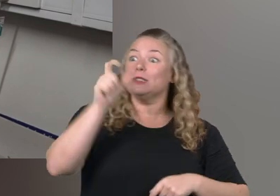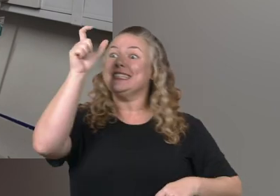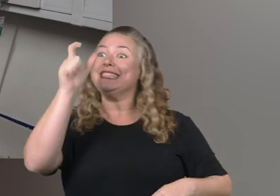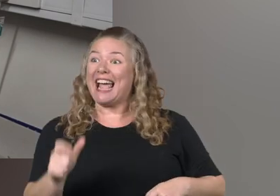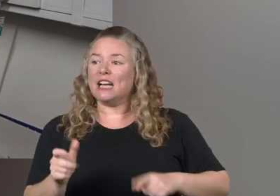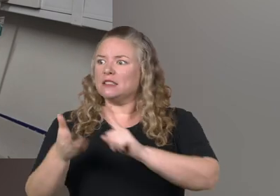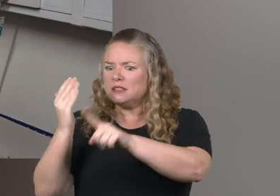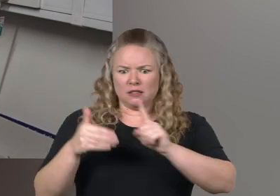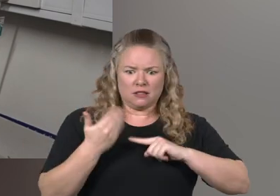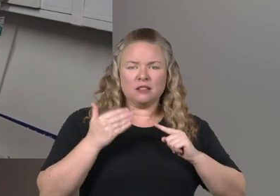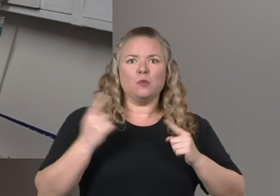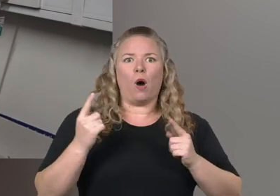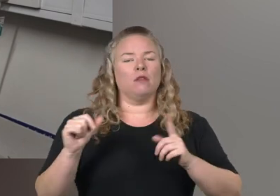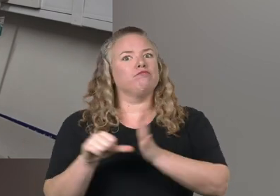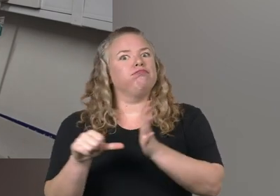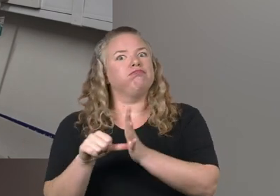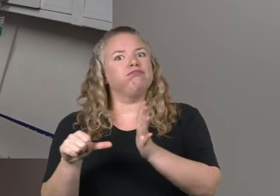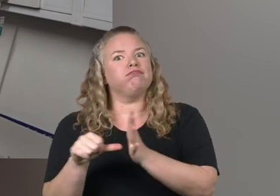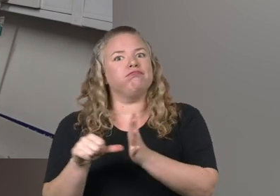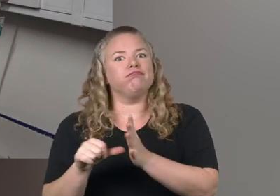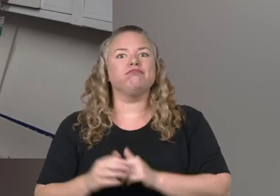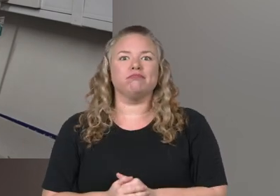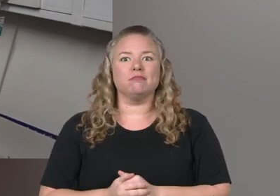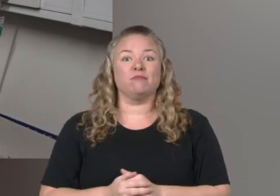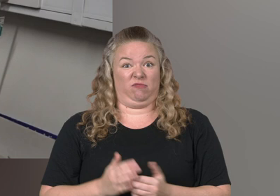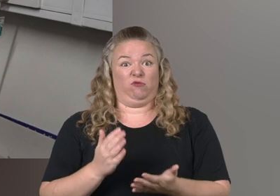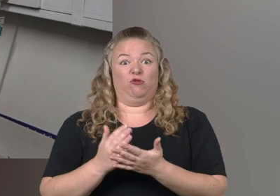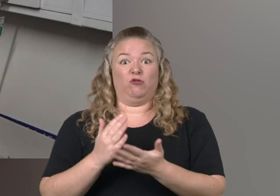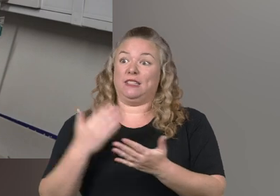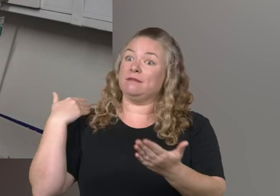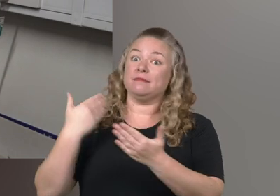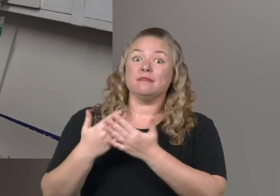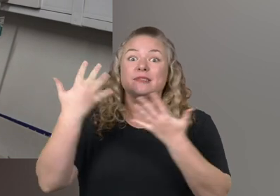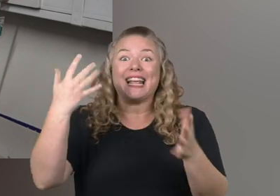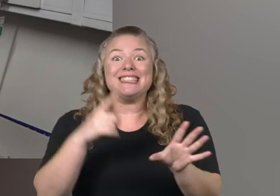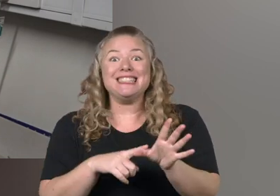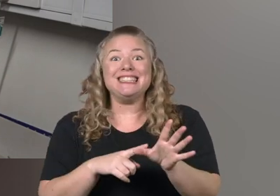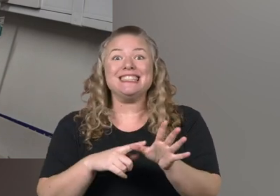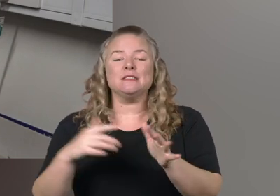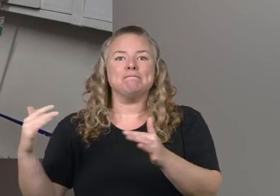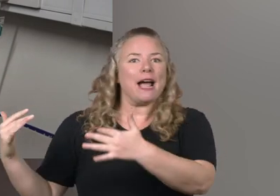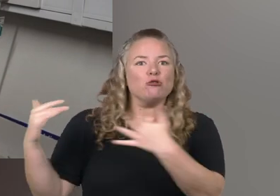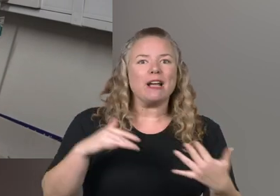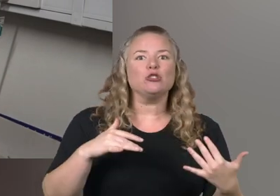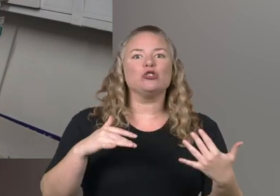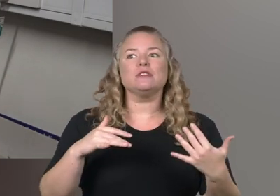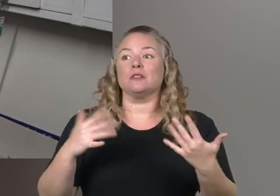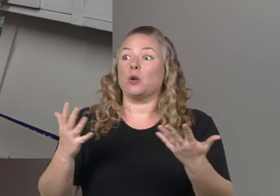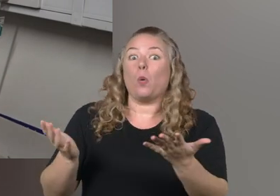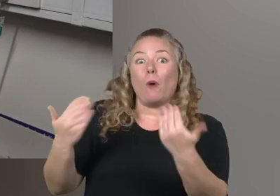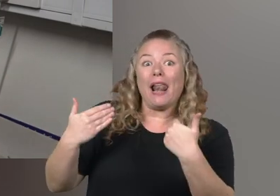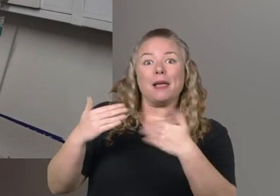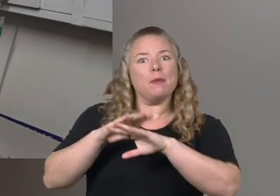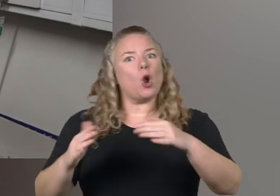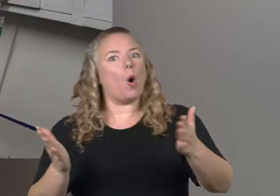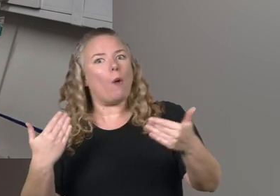difficult. And haven't we just had that in the last sort of, you know, 10 years in terms of migrations and welcoming or not